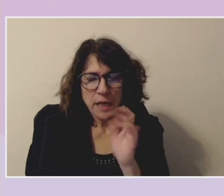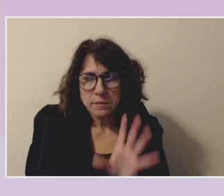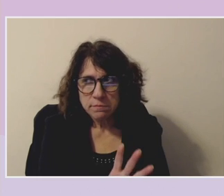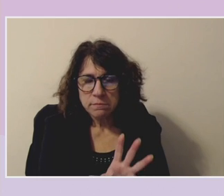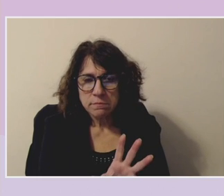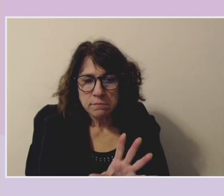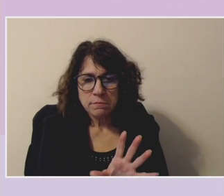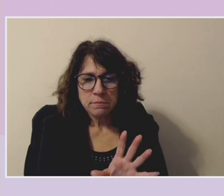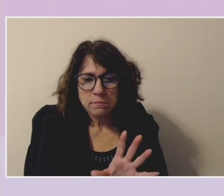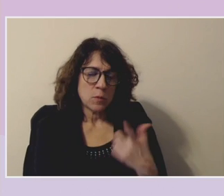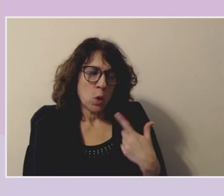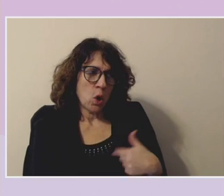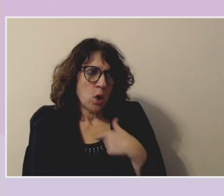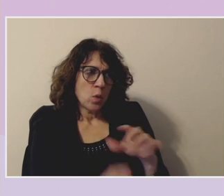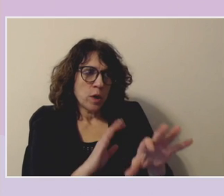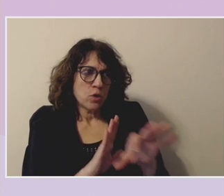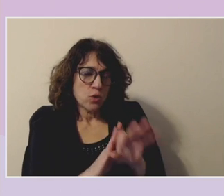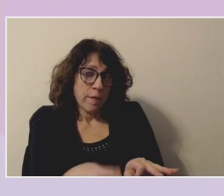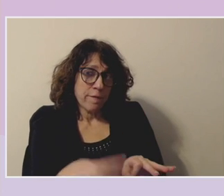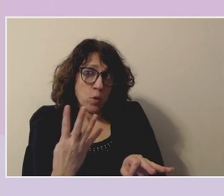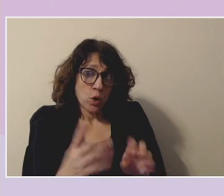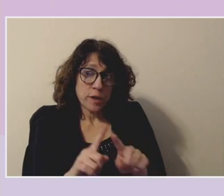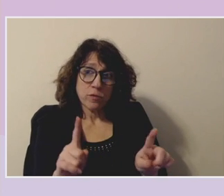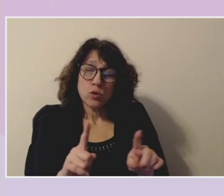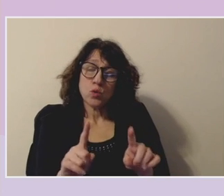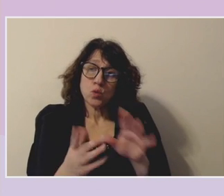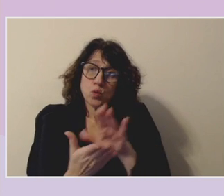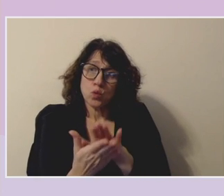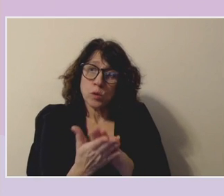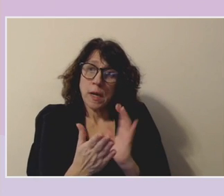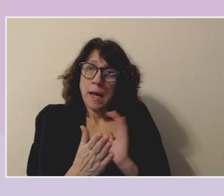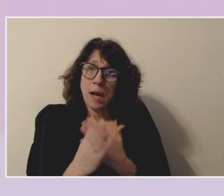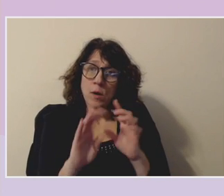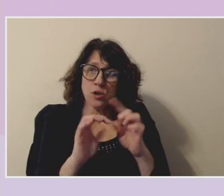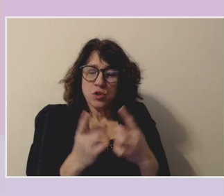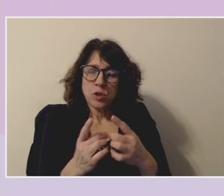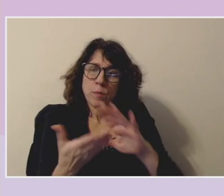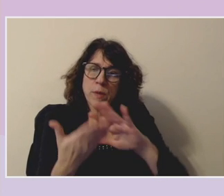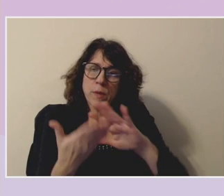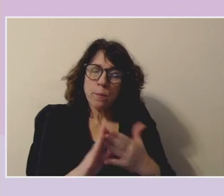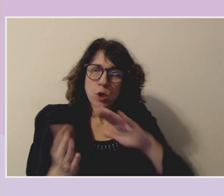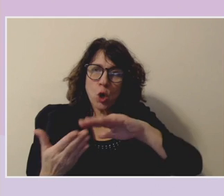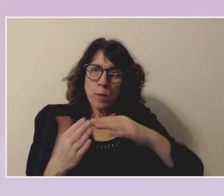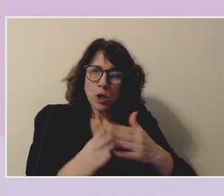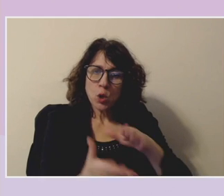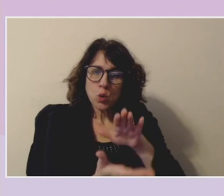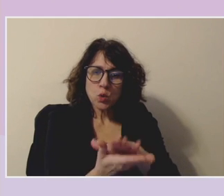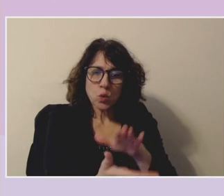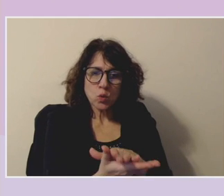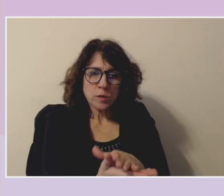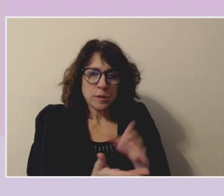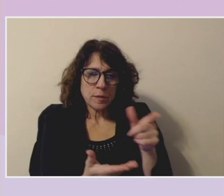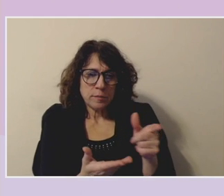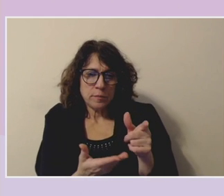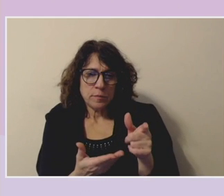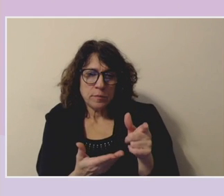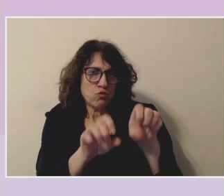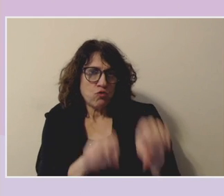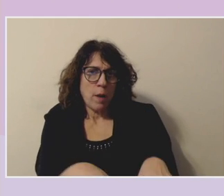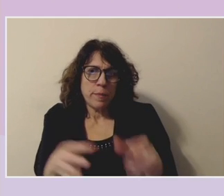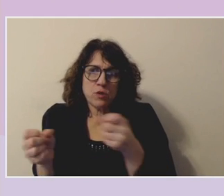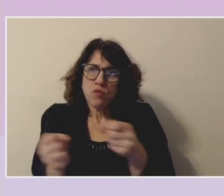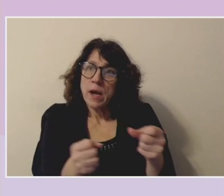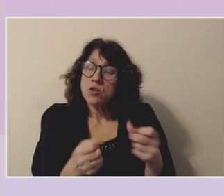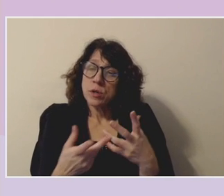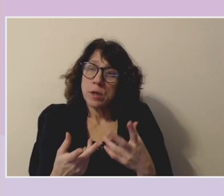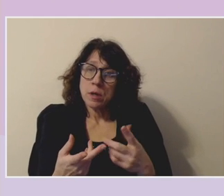we chose four different schools in our district to be community schools and to adopt the strategy. So versus having it